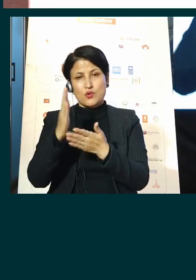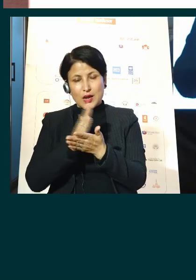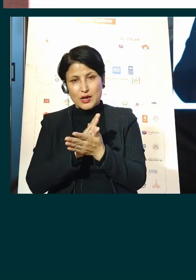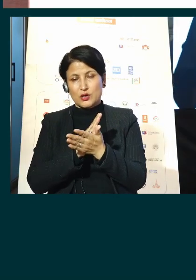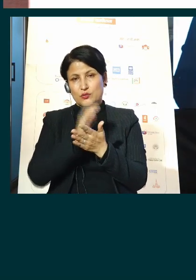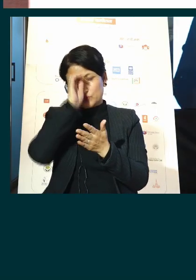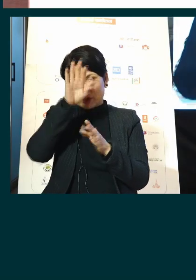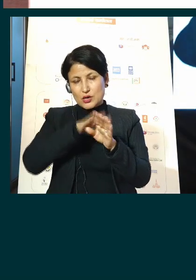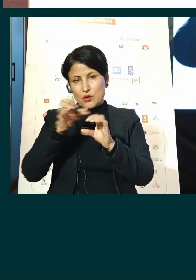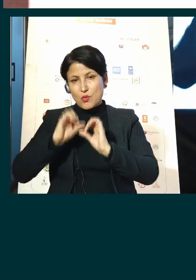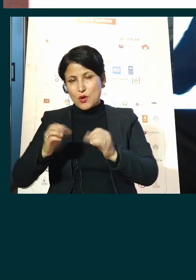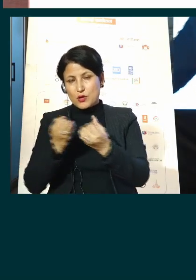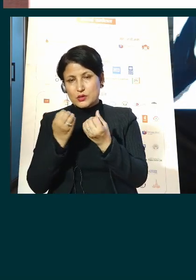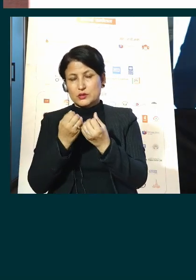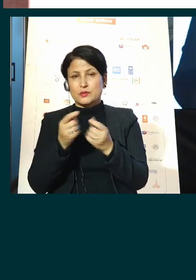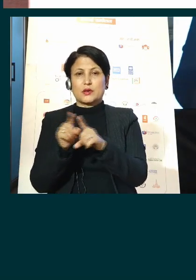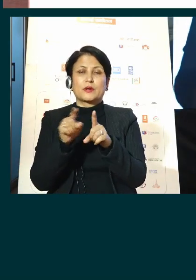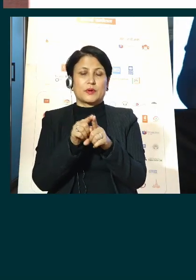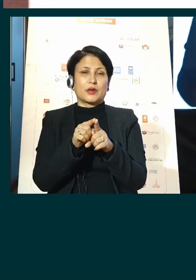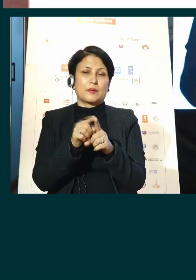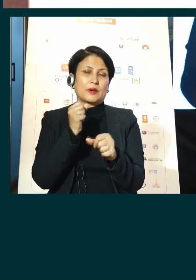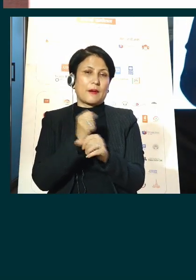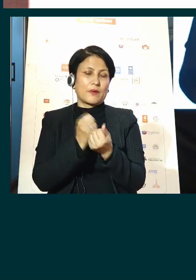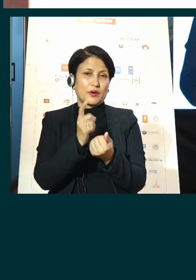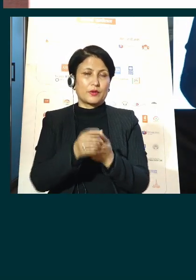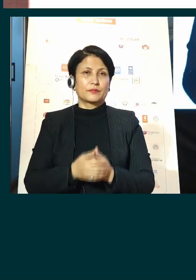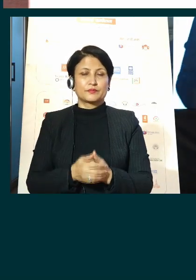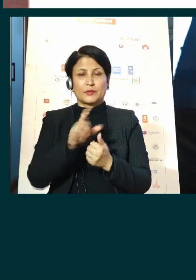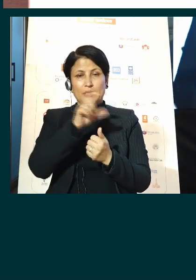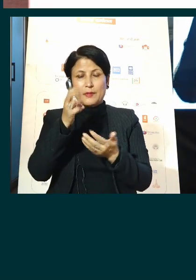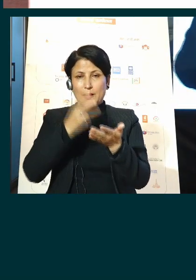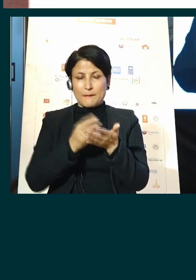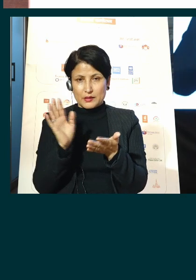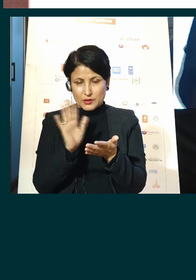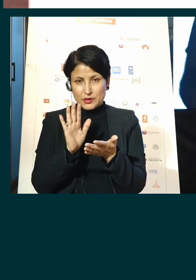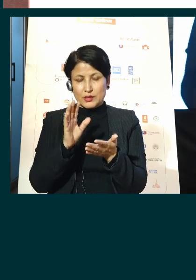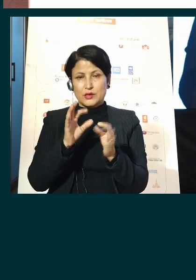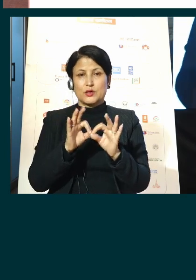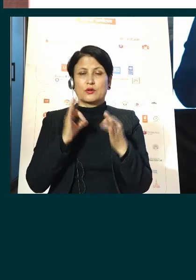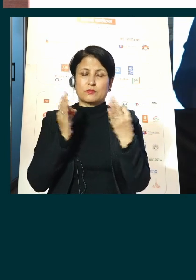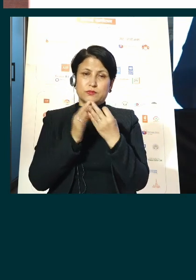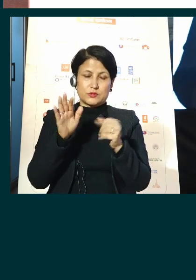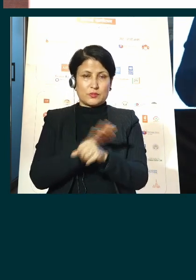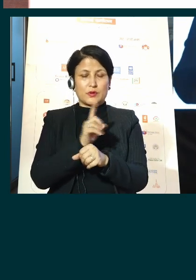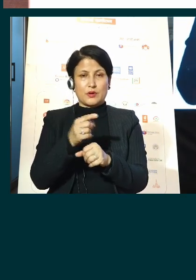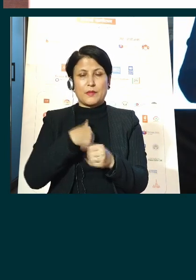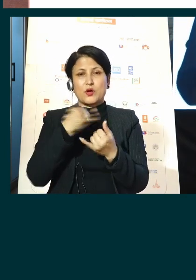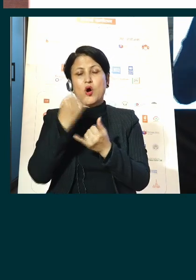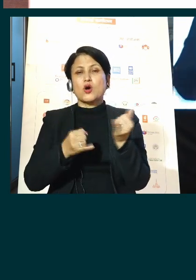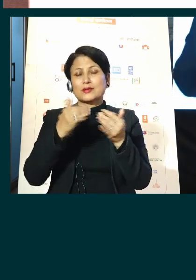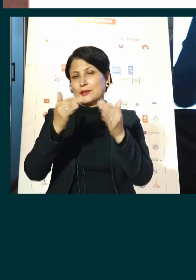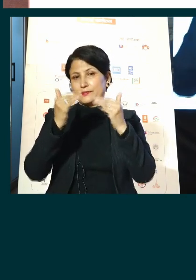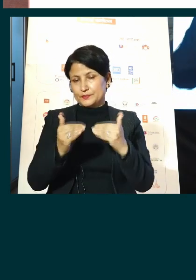menstruation in Nepal, but also globally? So I'll just stop with this final slide to thank the